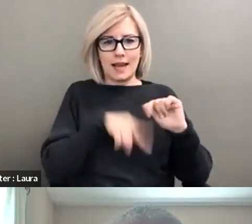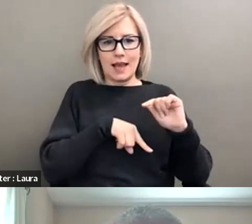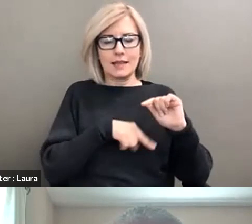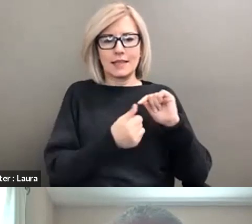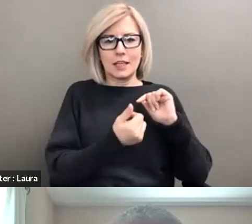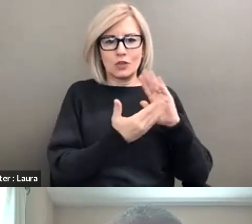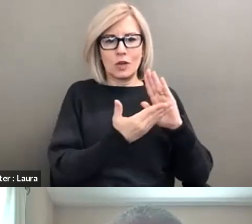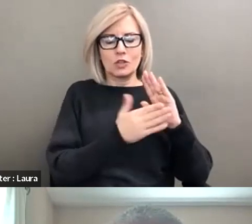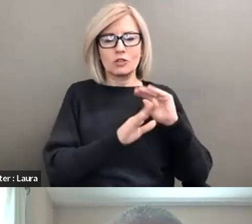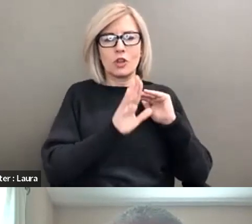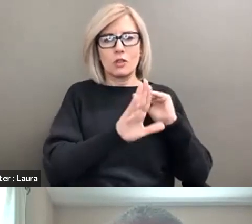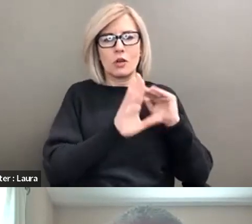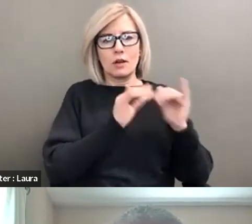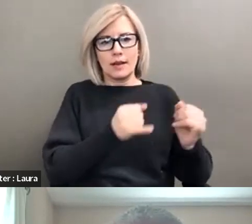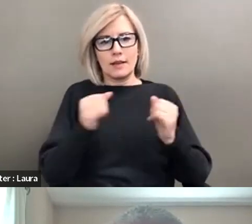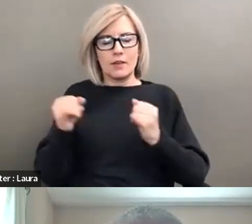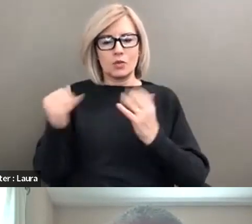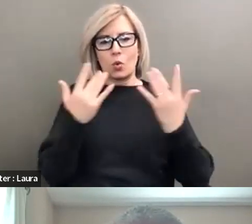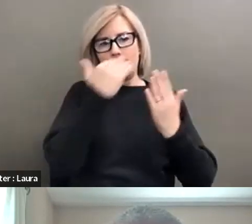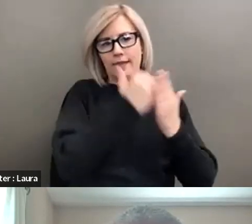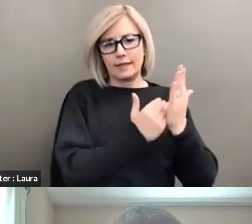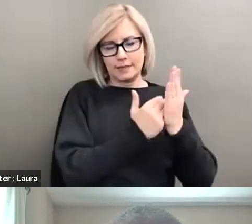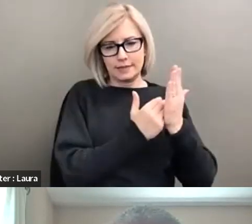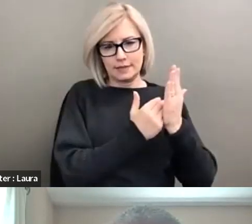address their individual wait lists.